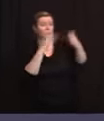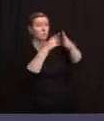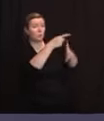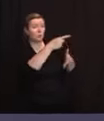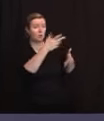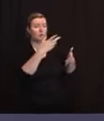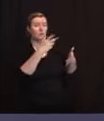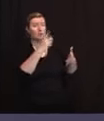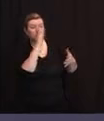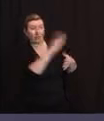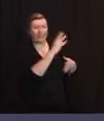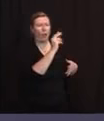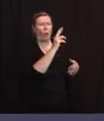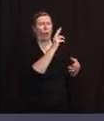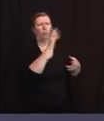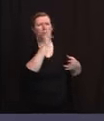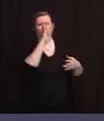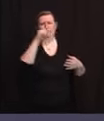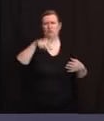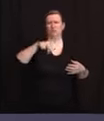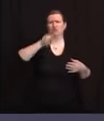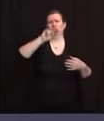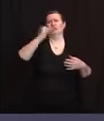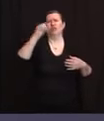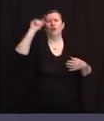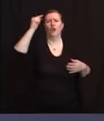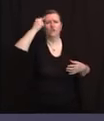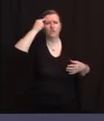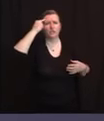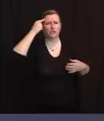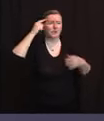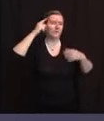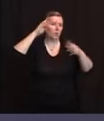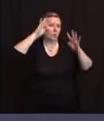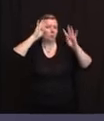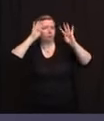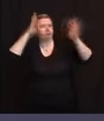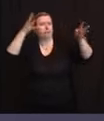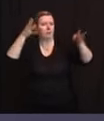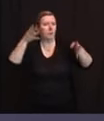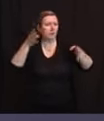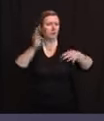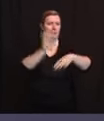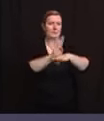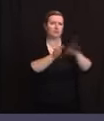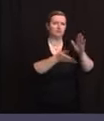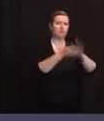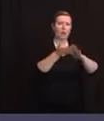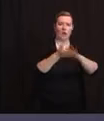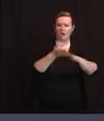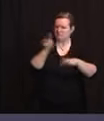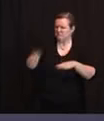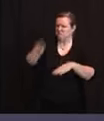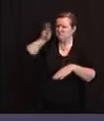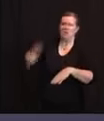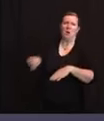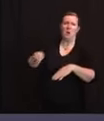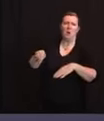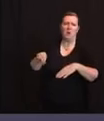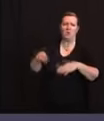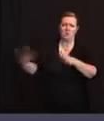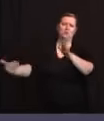the administration, saying that you've arbitrarily allowed some businesses to reopen and some not. As you can tell, I've spent a